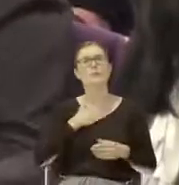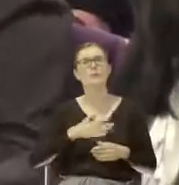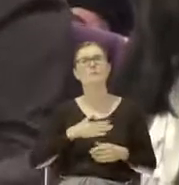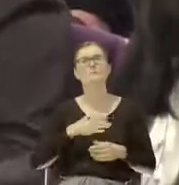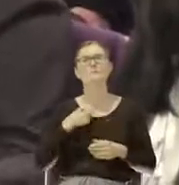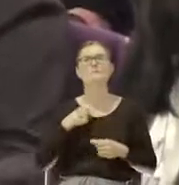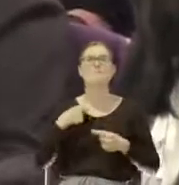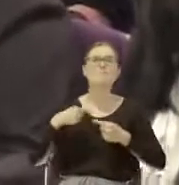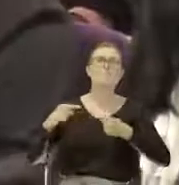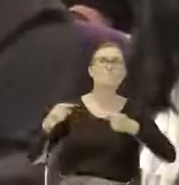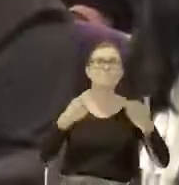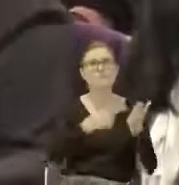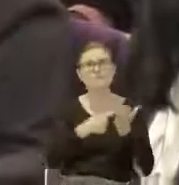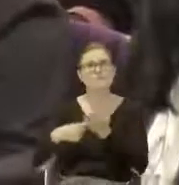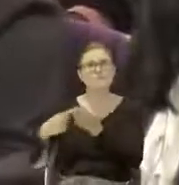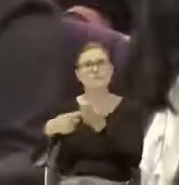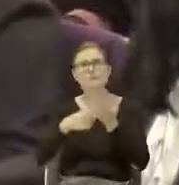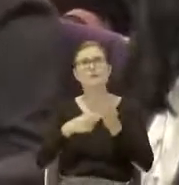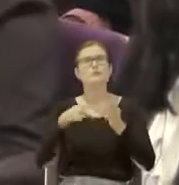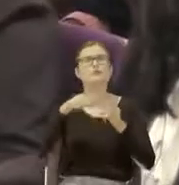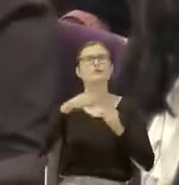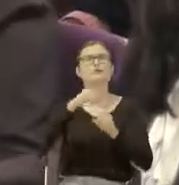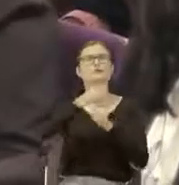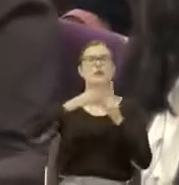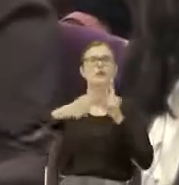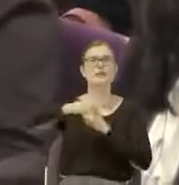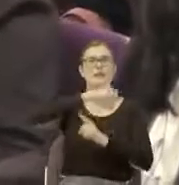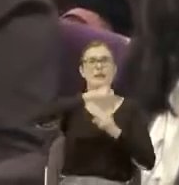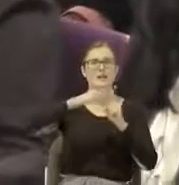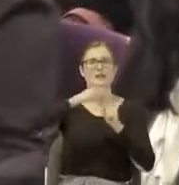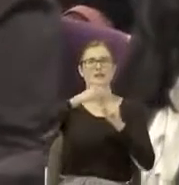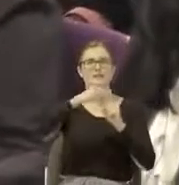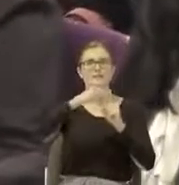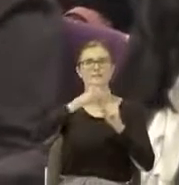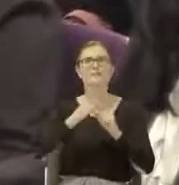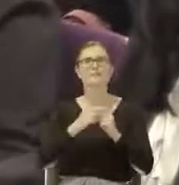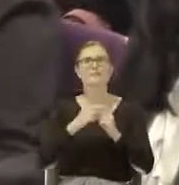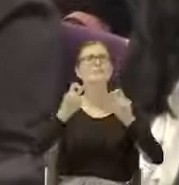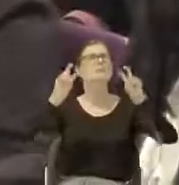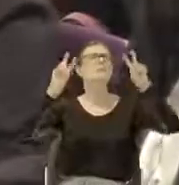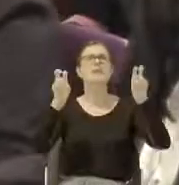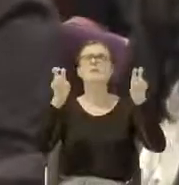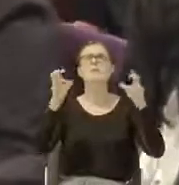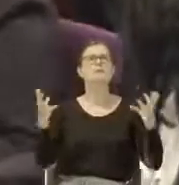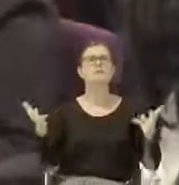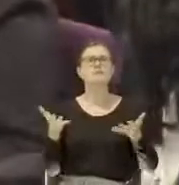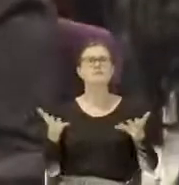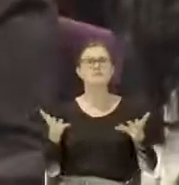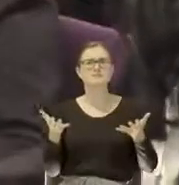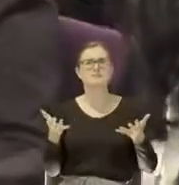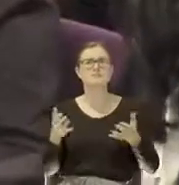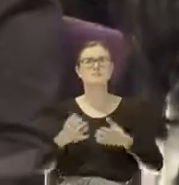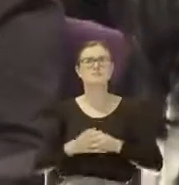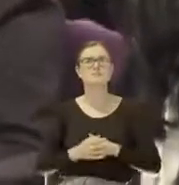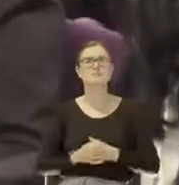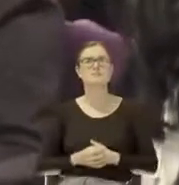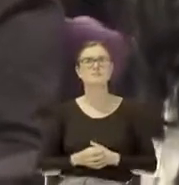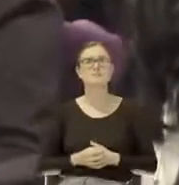need to look. The issue that we need to look at is one of them is climate change, as my